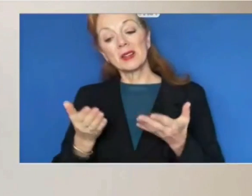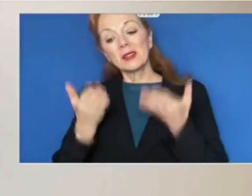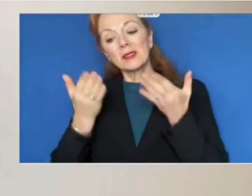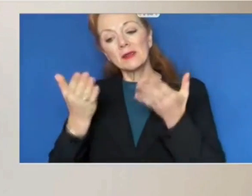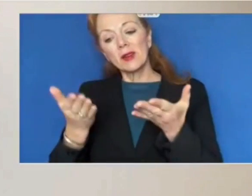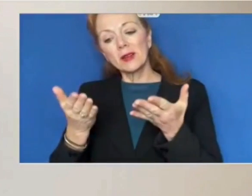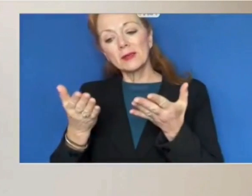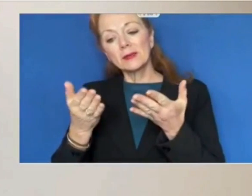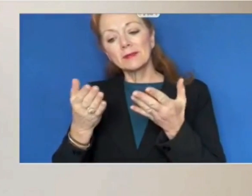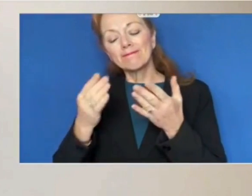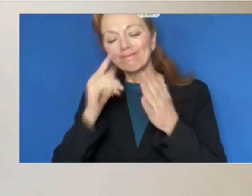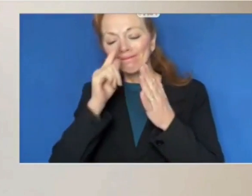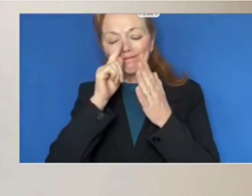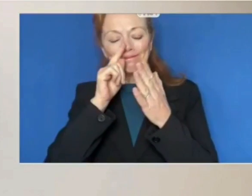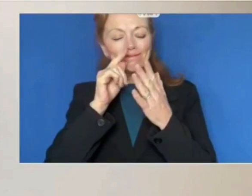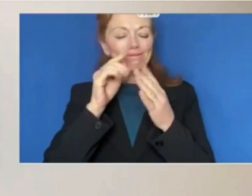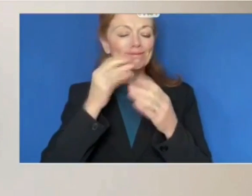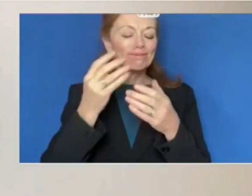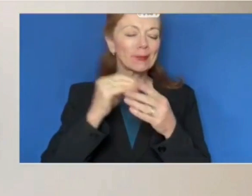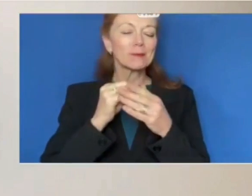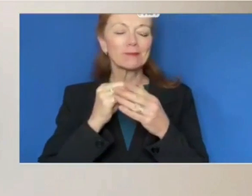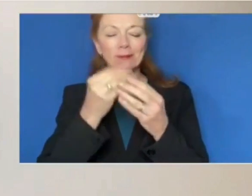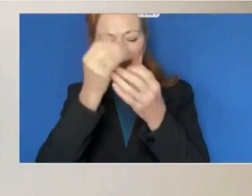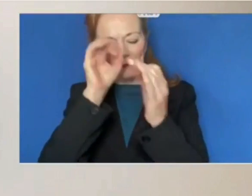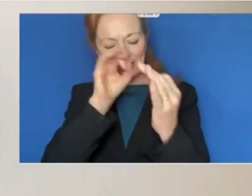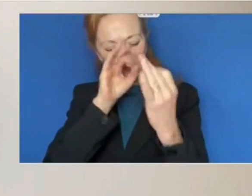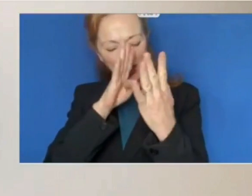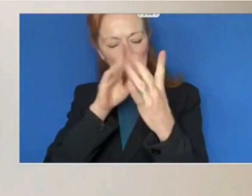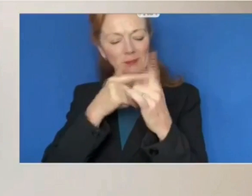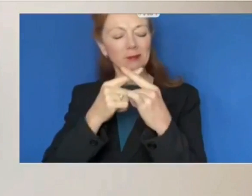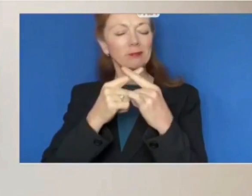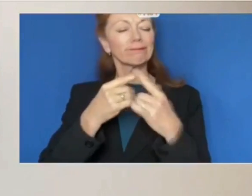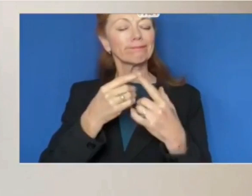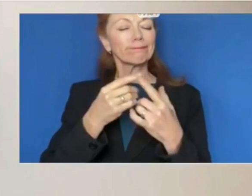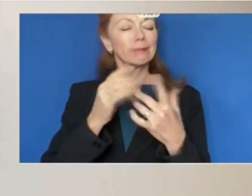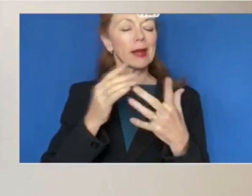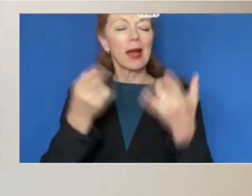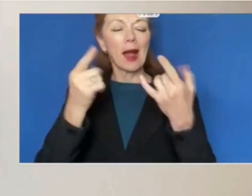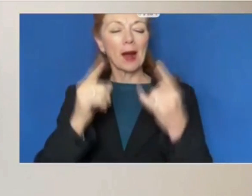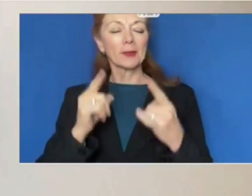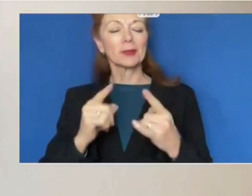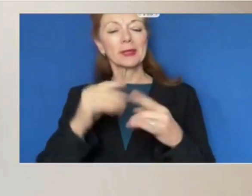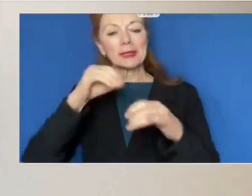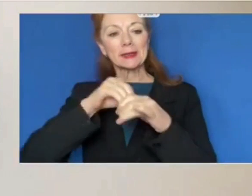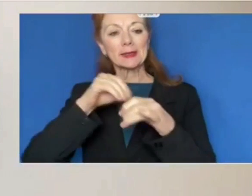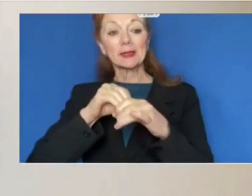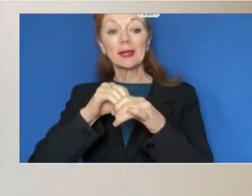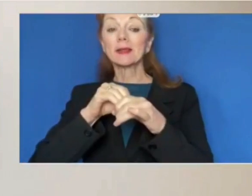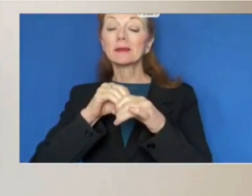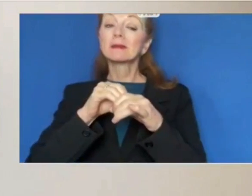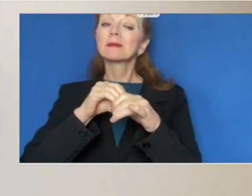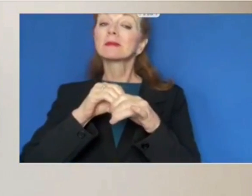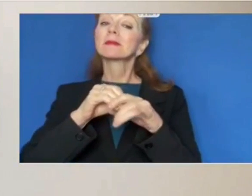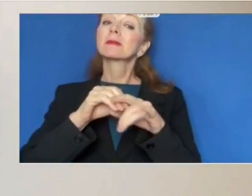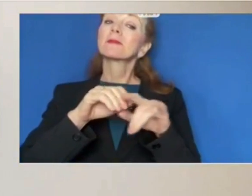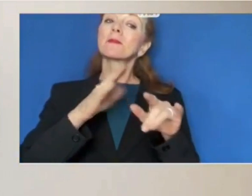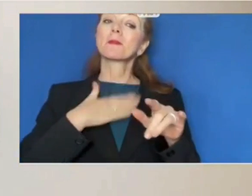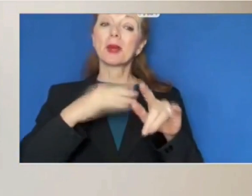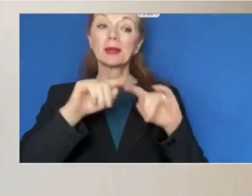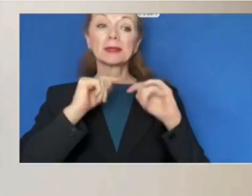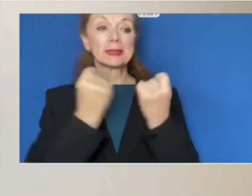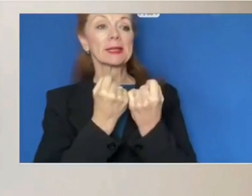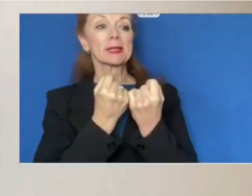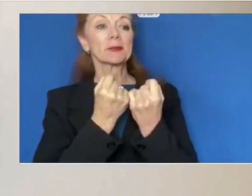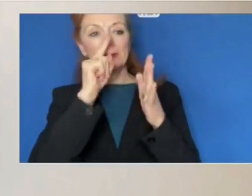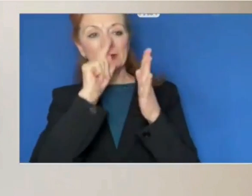insight into a few of the trends that we're seeing within the crimes that my team is investigating. So what I'm going to do is